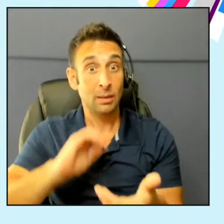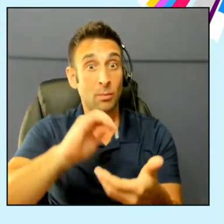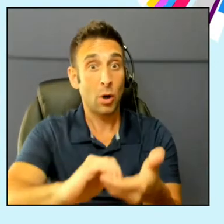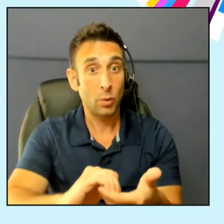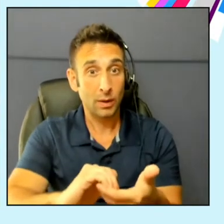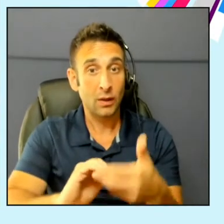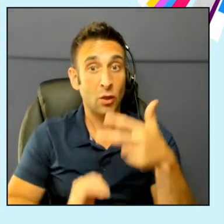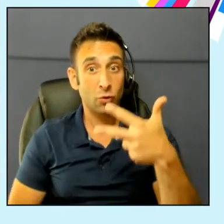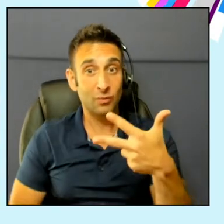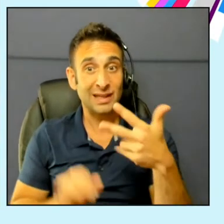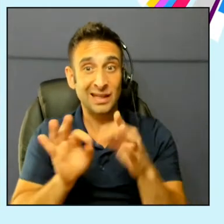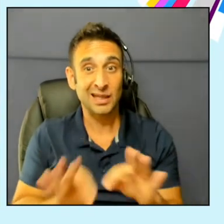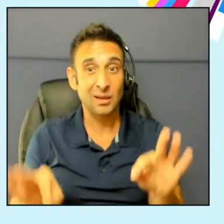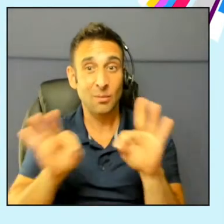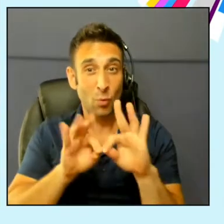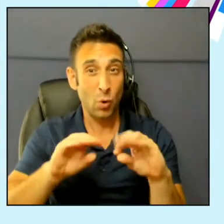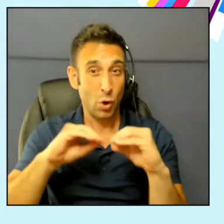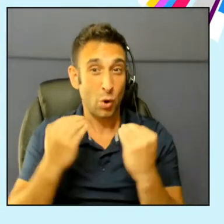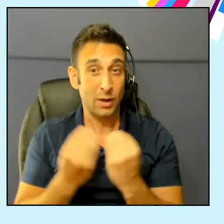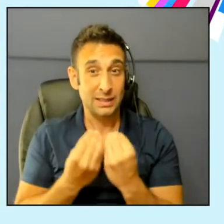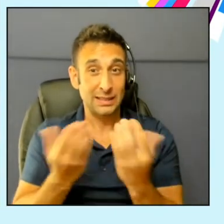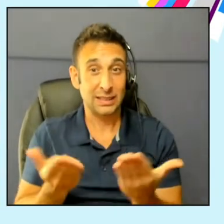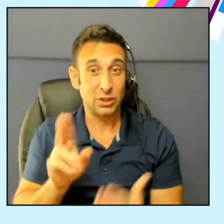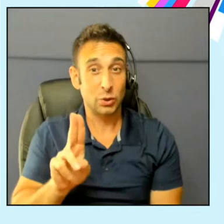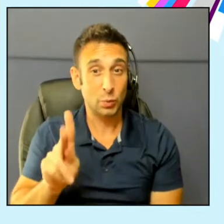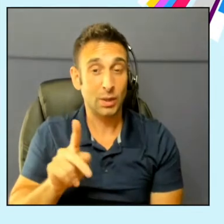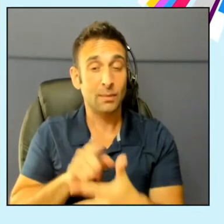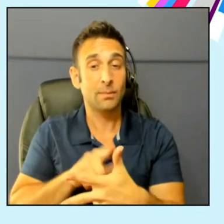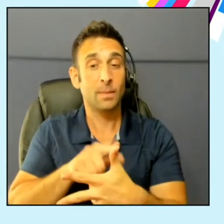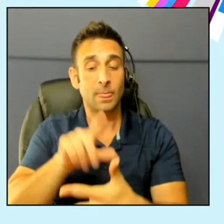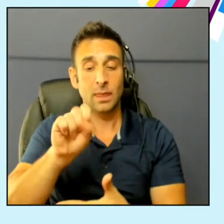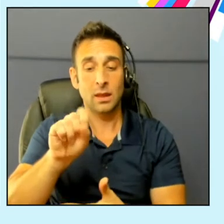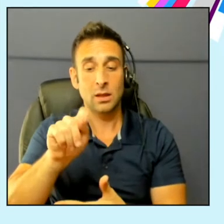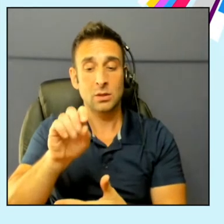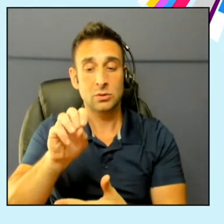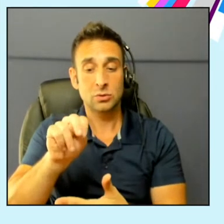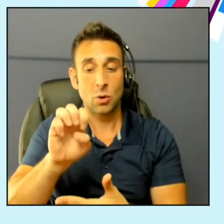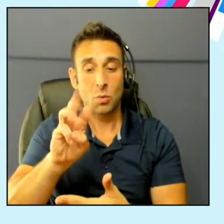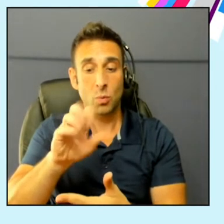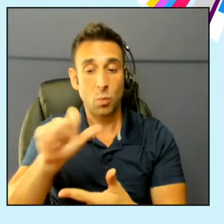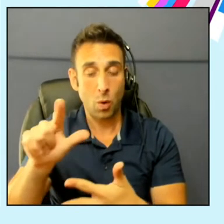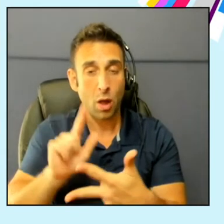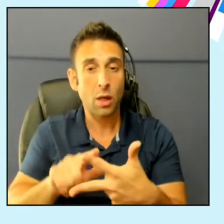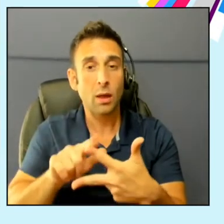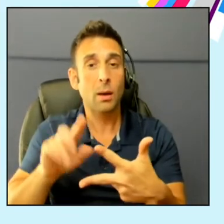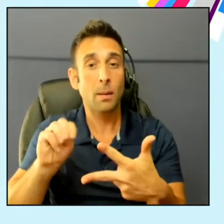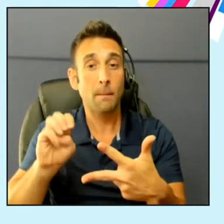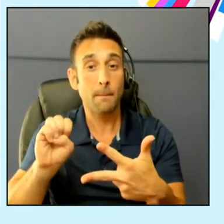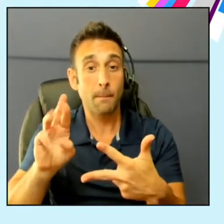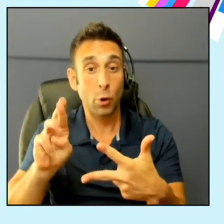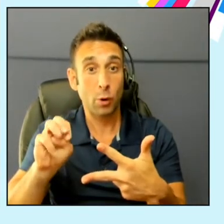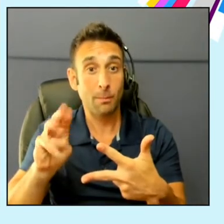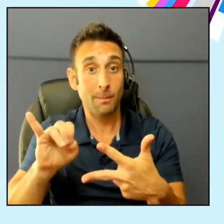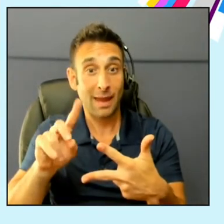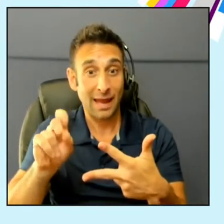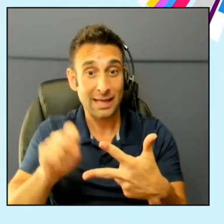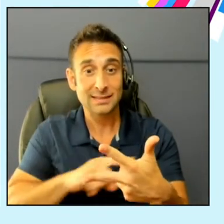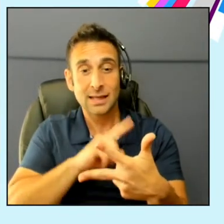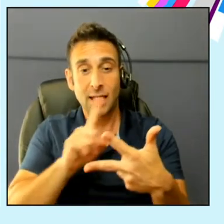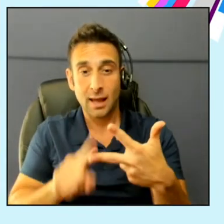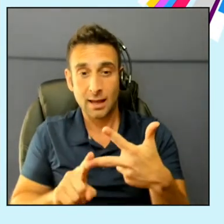important organisations here in the UK, Stonewall, Mermaid and Intertech. And why are we partnering with these